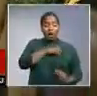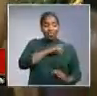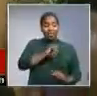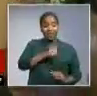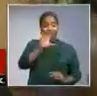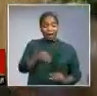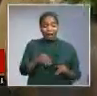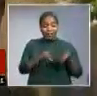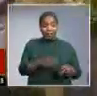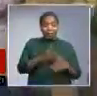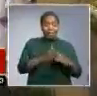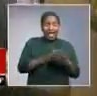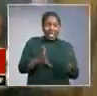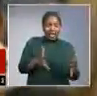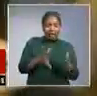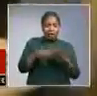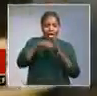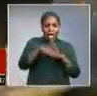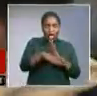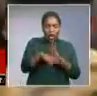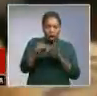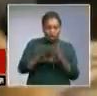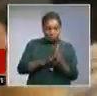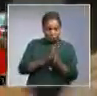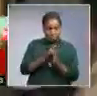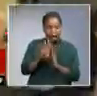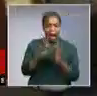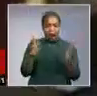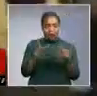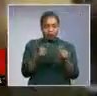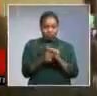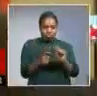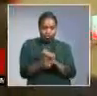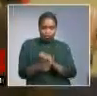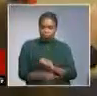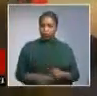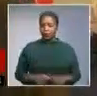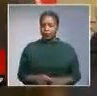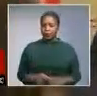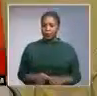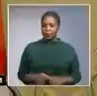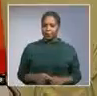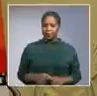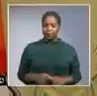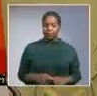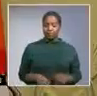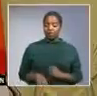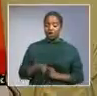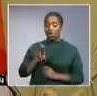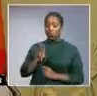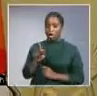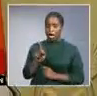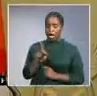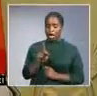of political stability and a responsible land reform program. The support the UK is willing